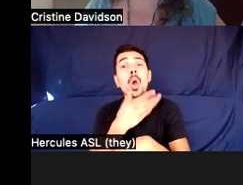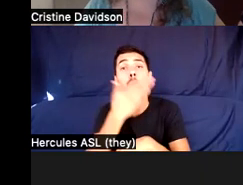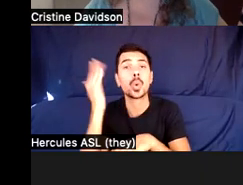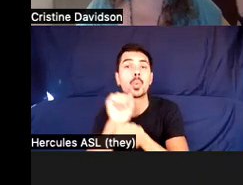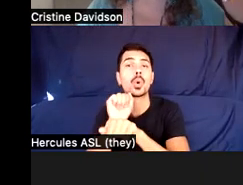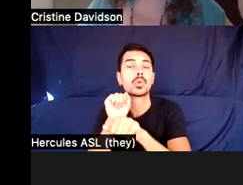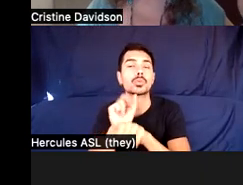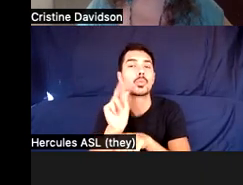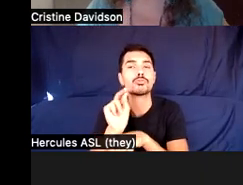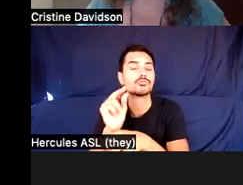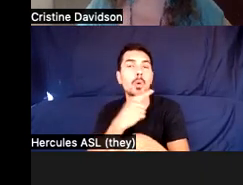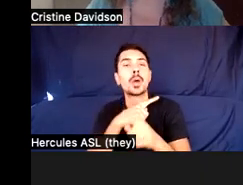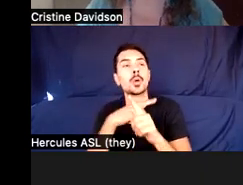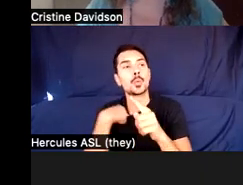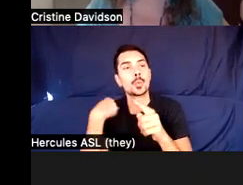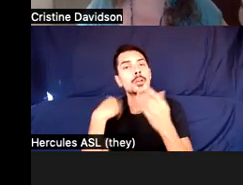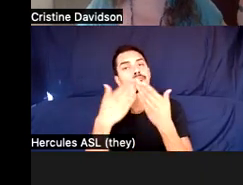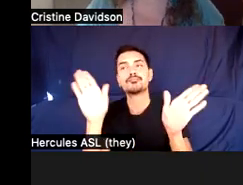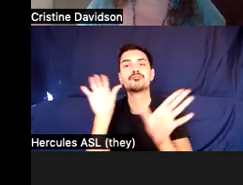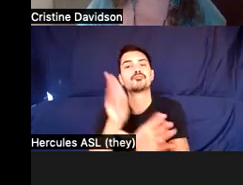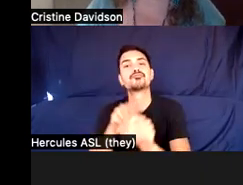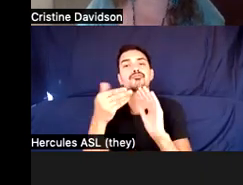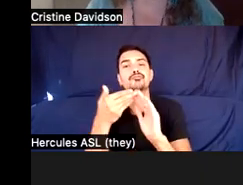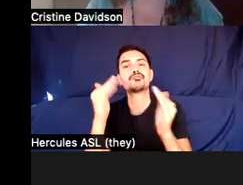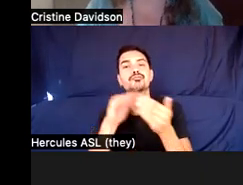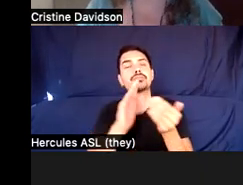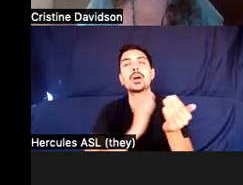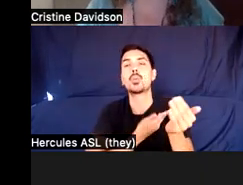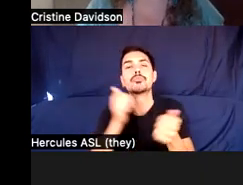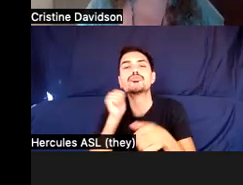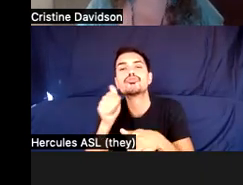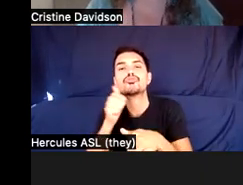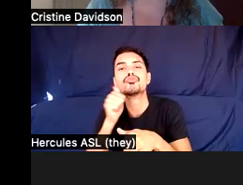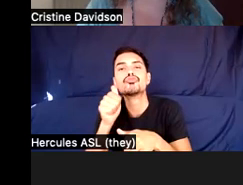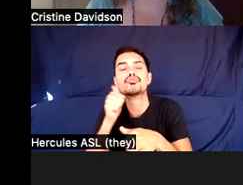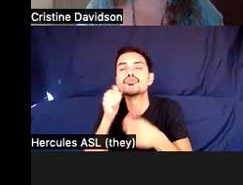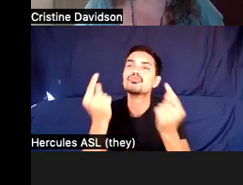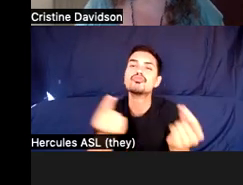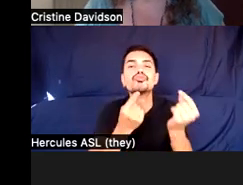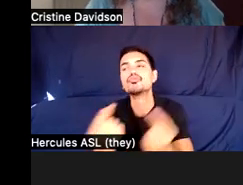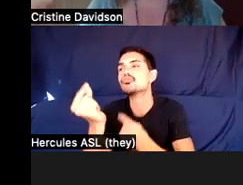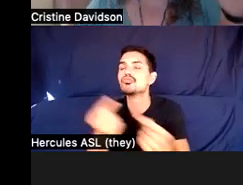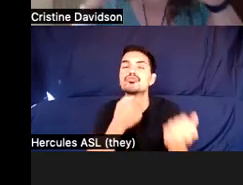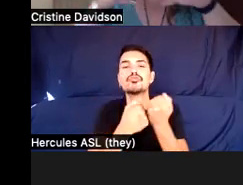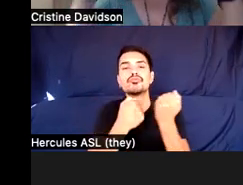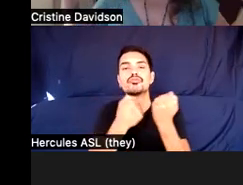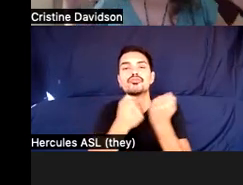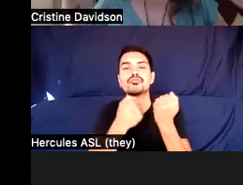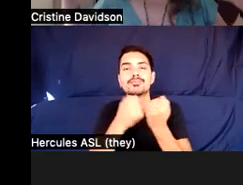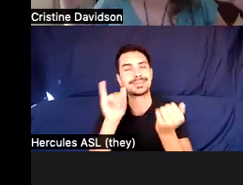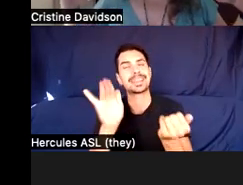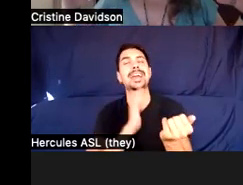the community helping people just in our everyday lives, and that is advocacy. So we want to